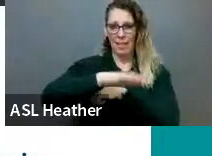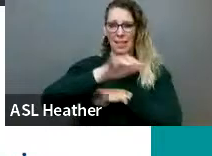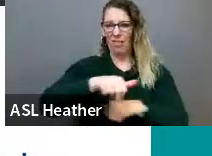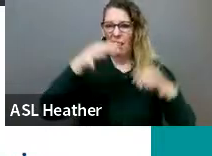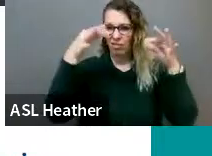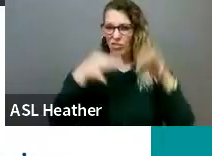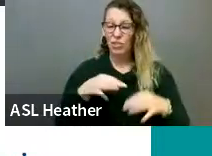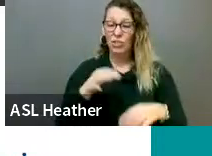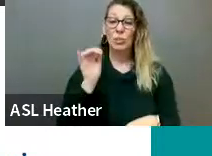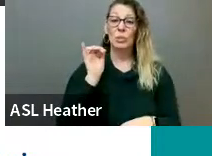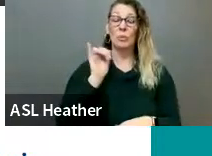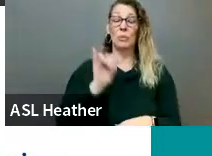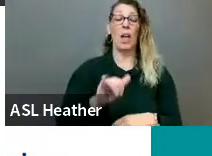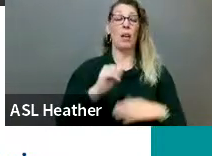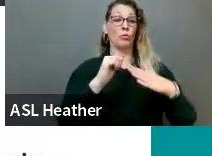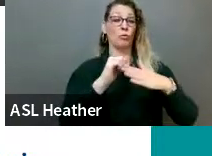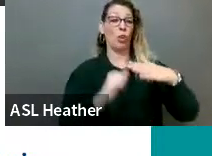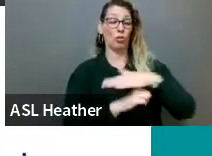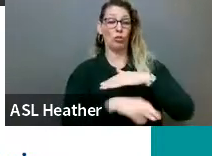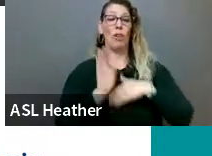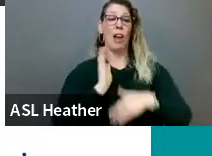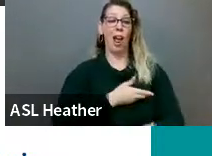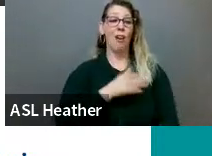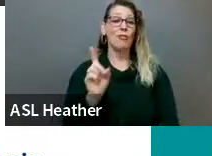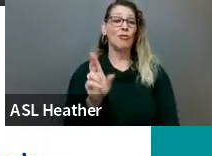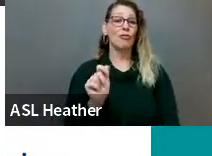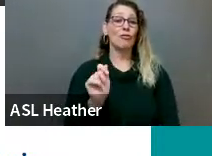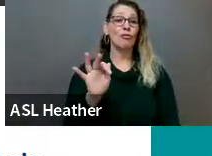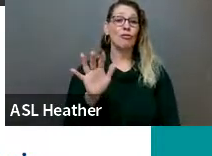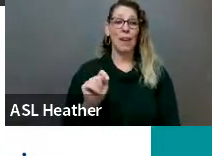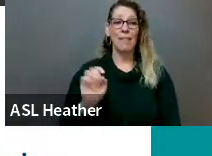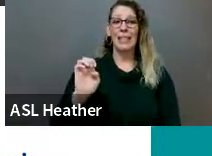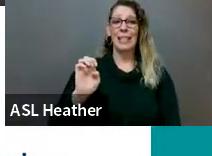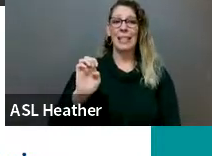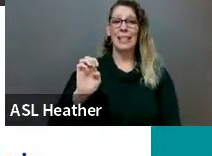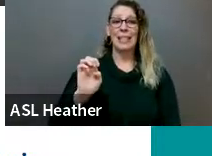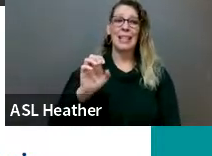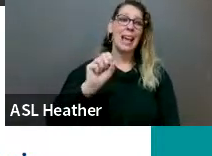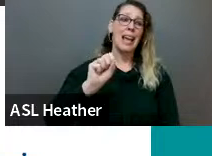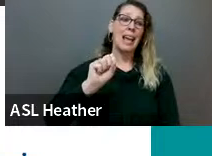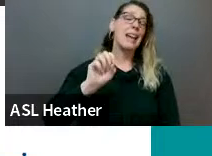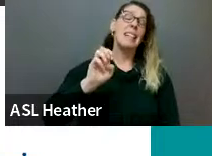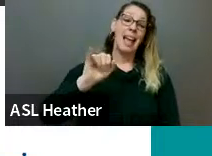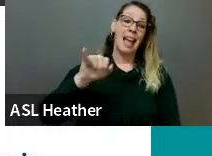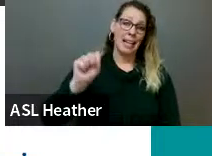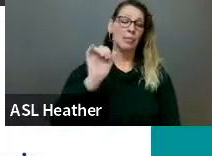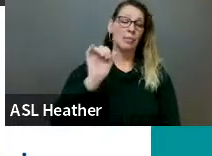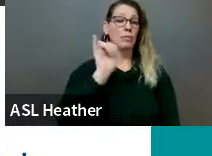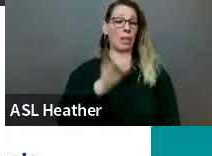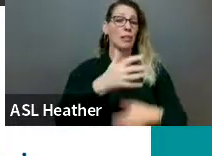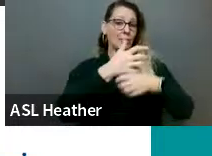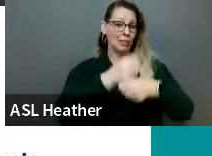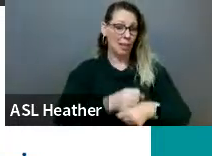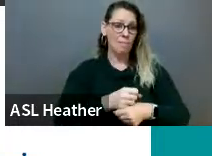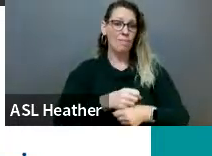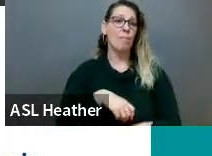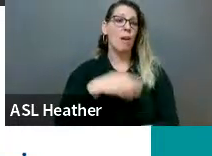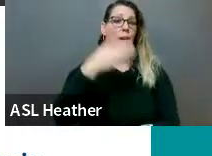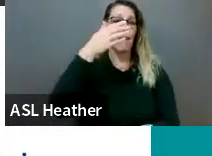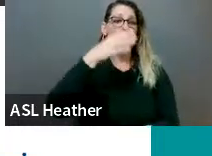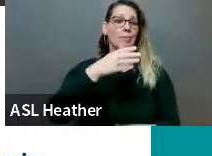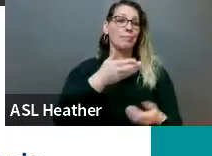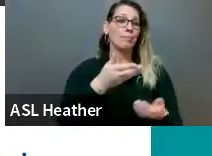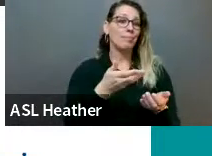the structure of our draft supplemental EIS follows NEPA requirements. We have a summary, we've got front matter,